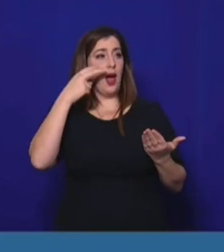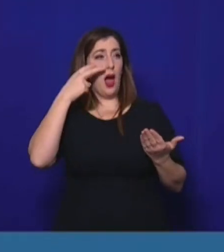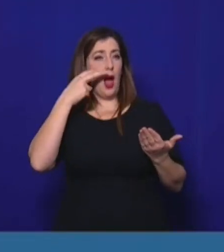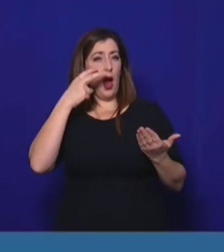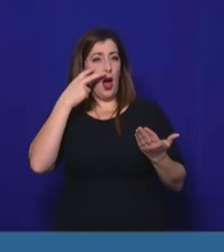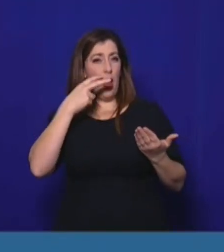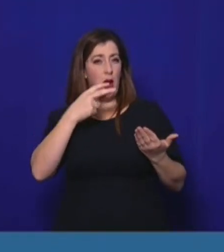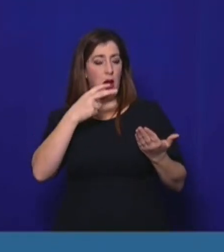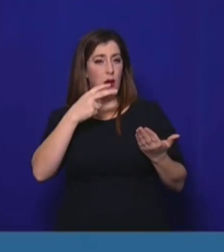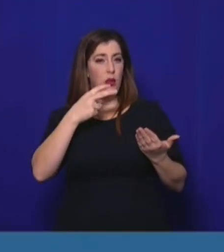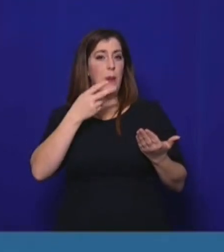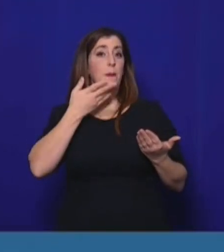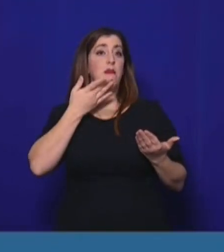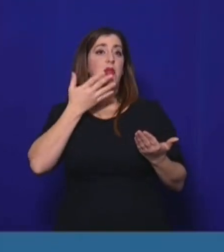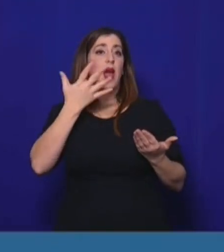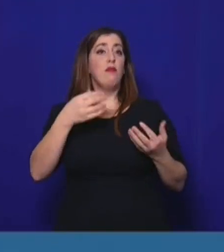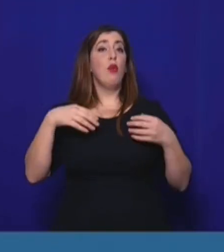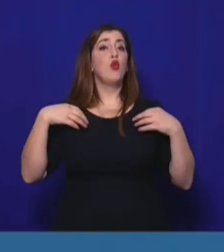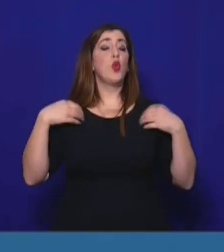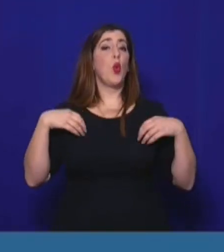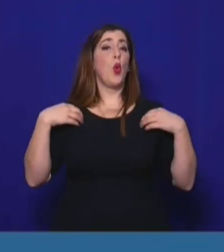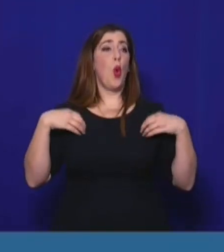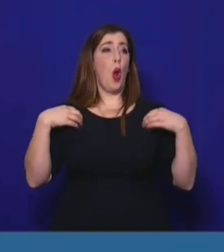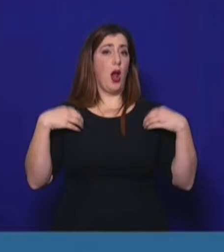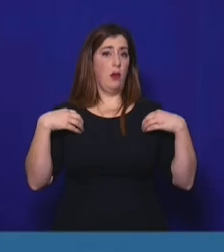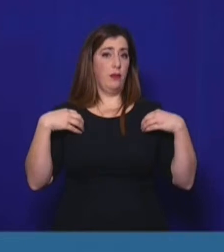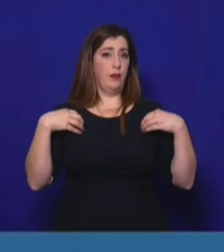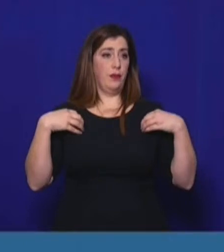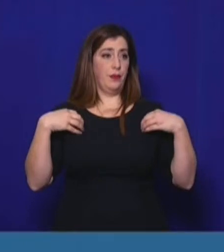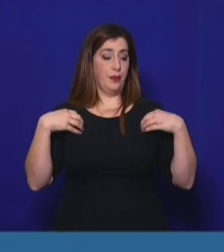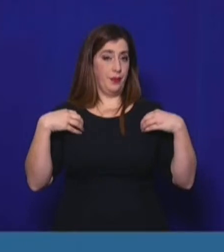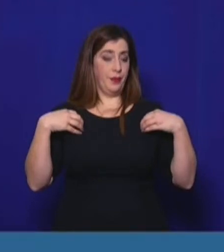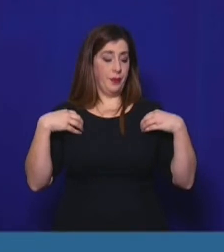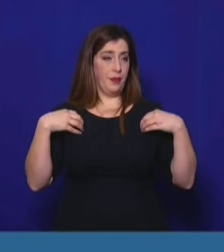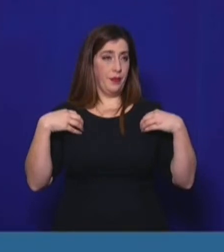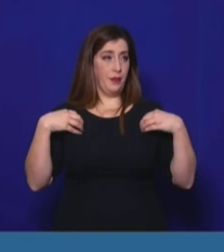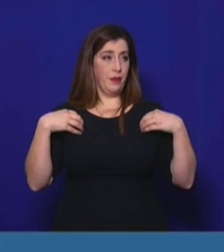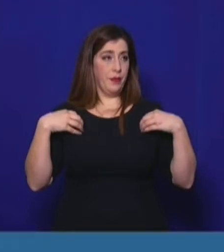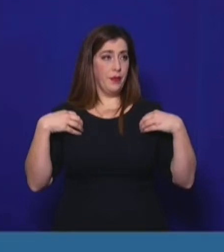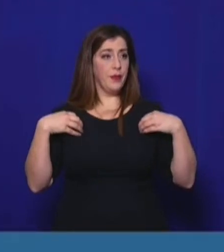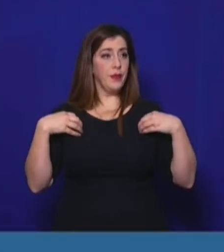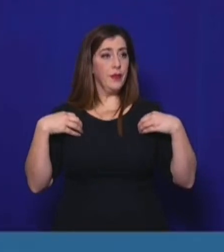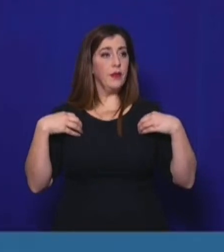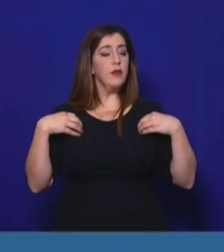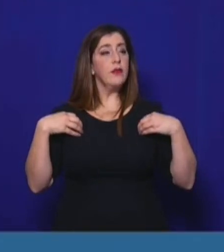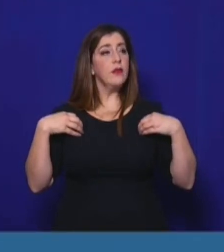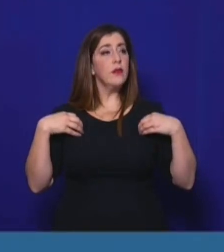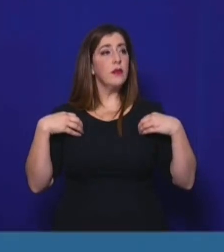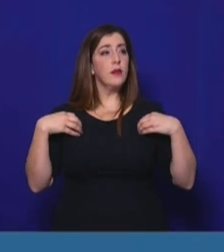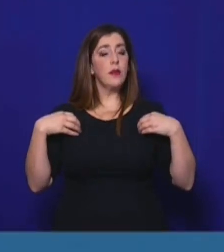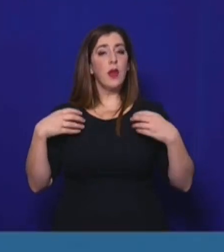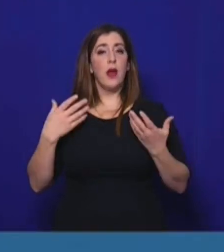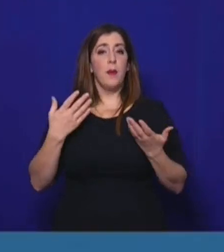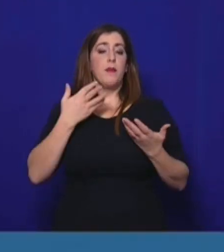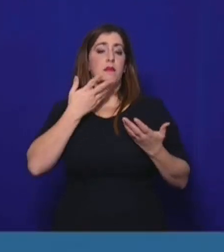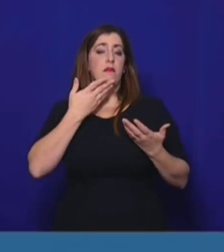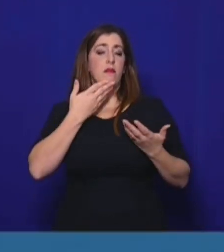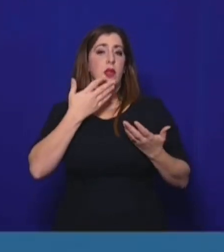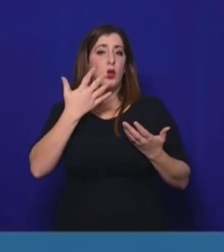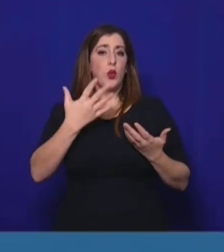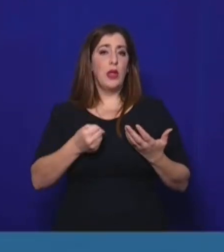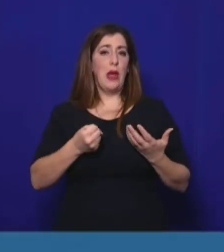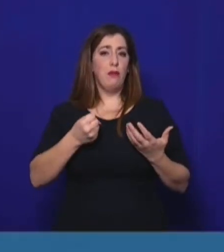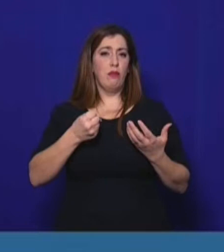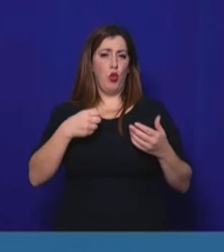l-iskola għaddejja, dan ikunu qegħdin jikkontribwixxu wkoll għal dak li aħna ngħidu l-nuqqas propju ta'